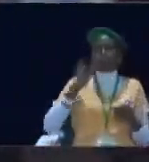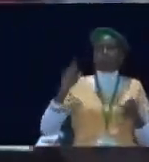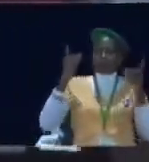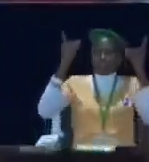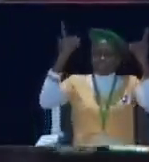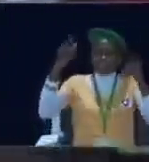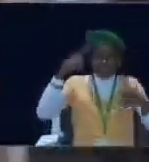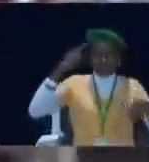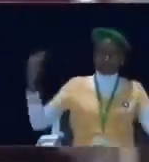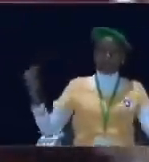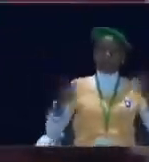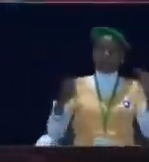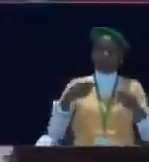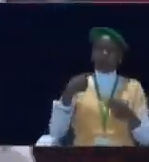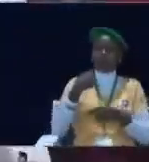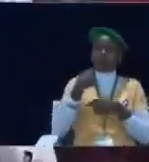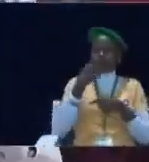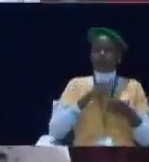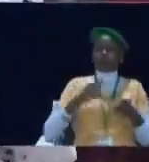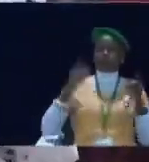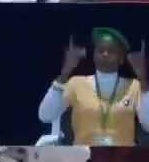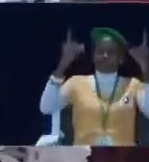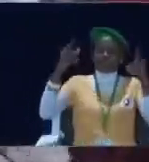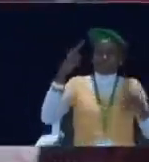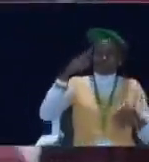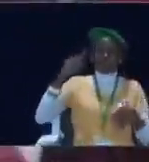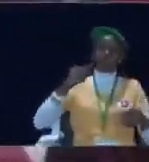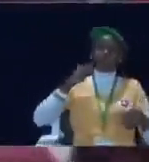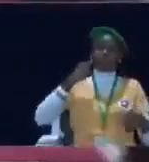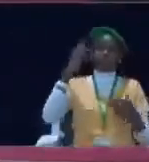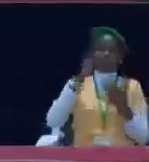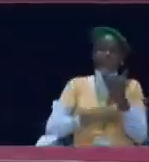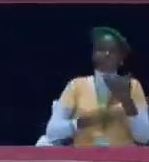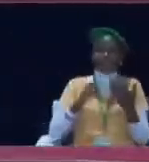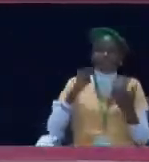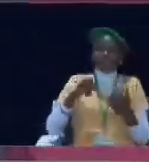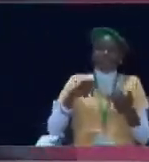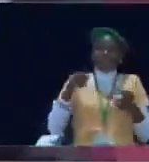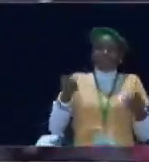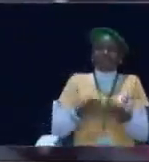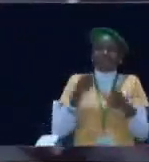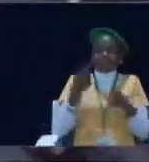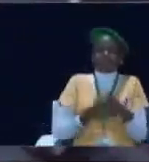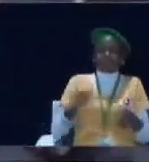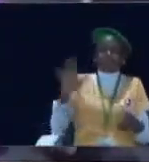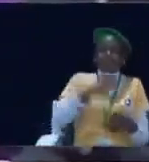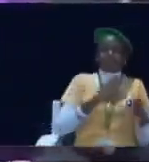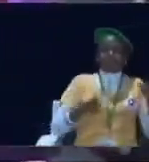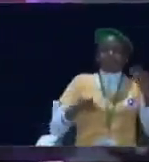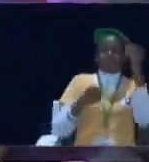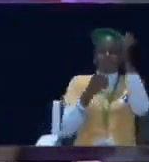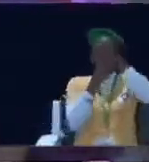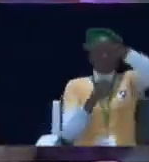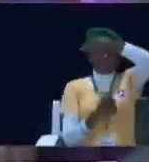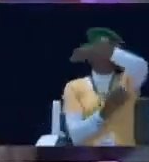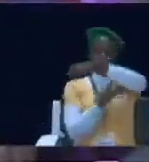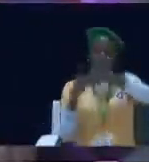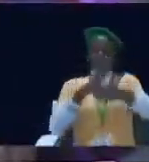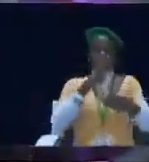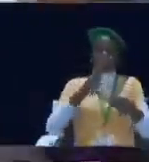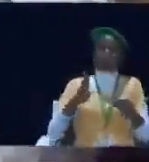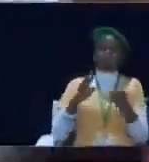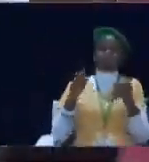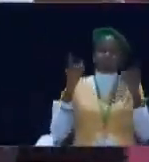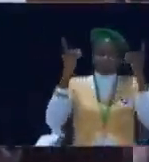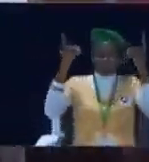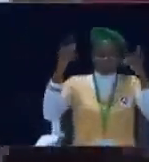destined for pain, who have been destined for bitterness, right from your foundation, you have been destined